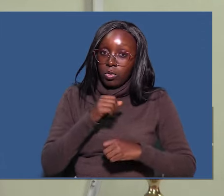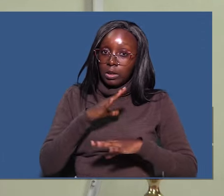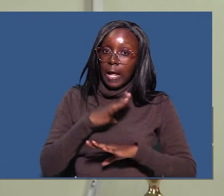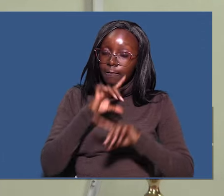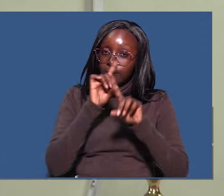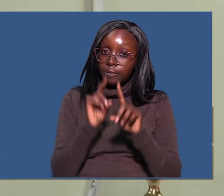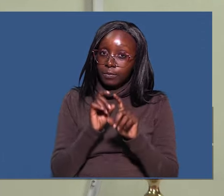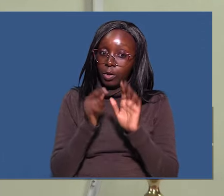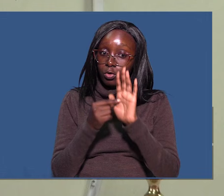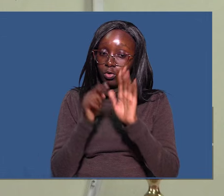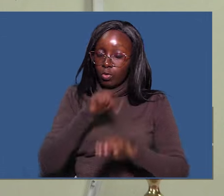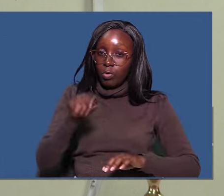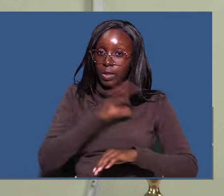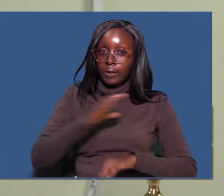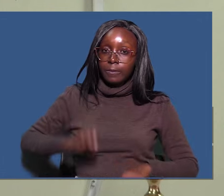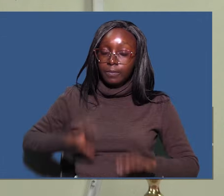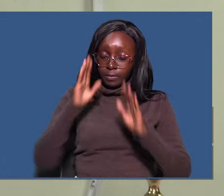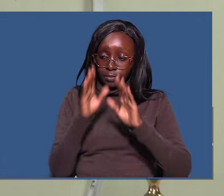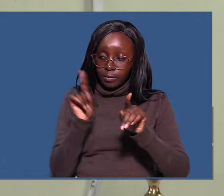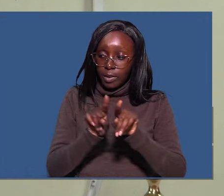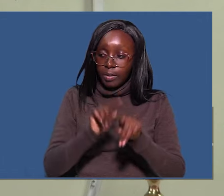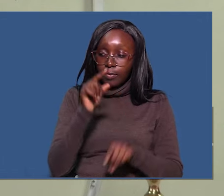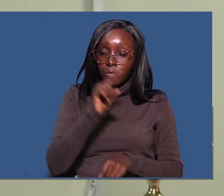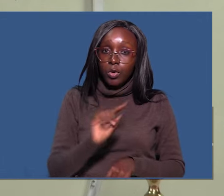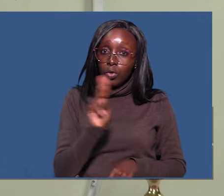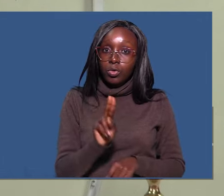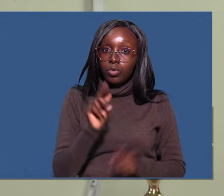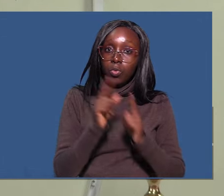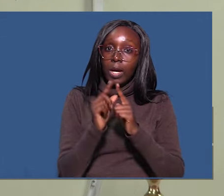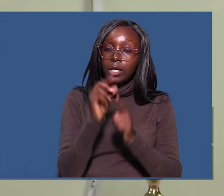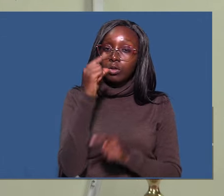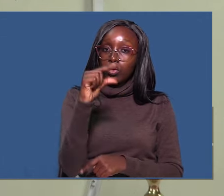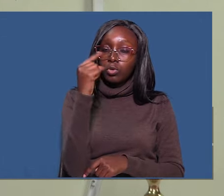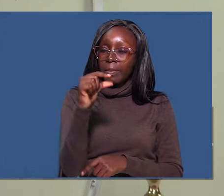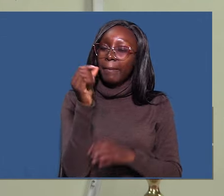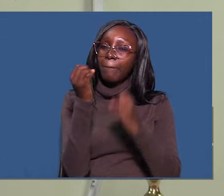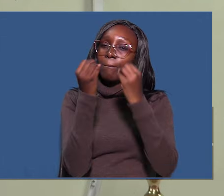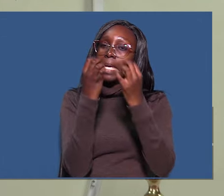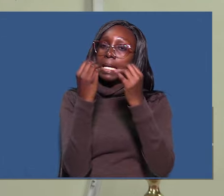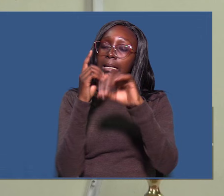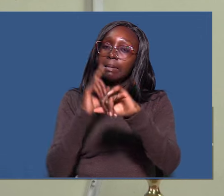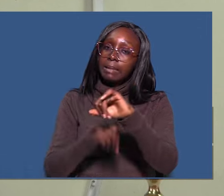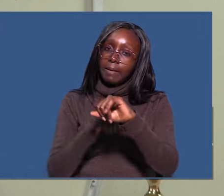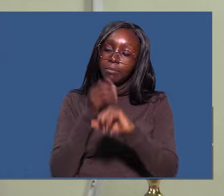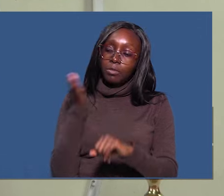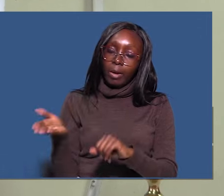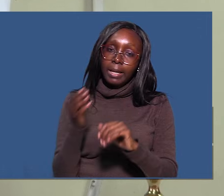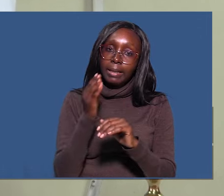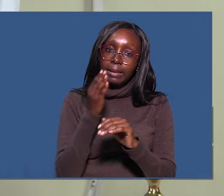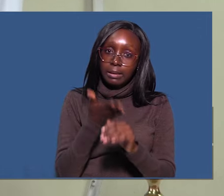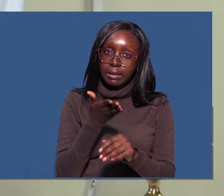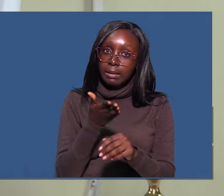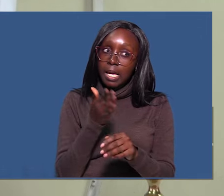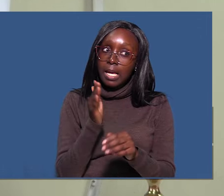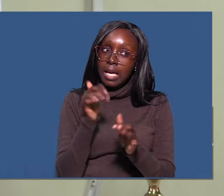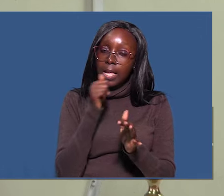are Christian. Then he uses the word gospel. Paul uses the word gospel many times in this letter. Here,